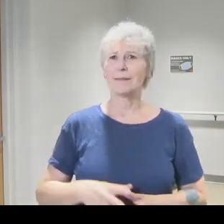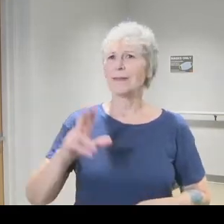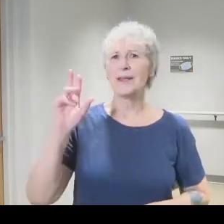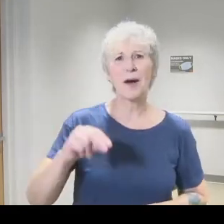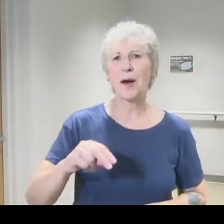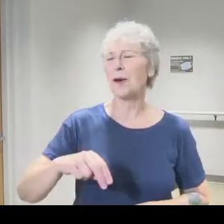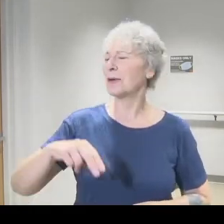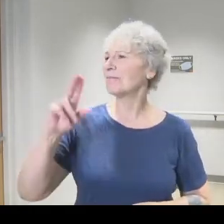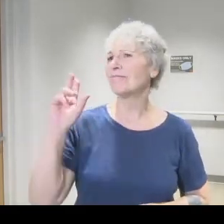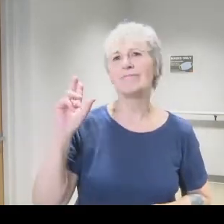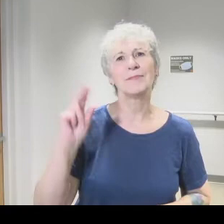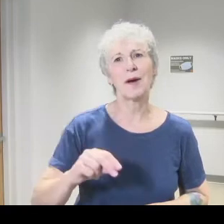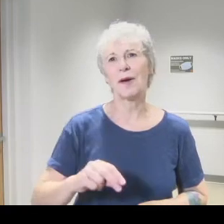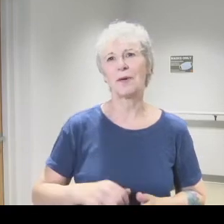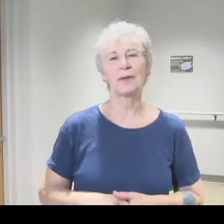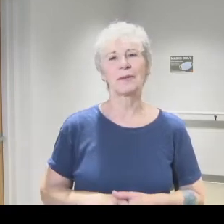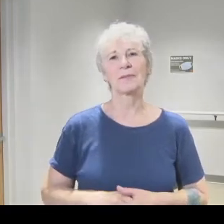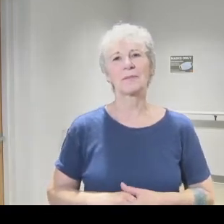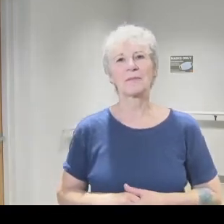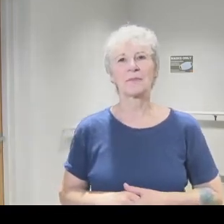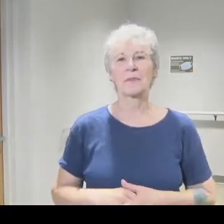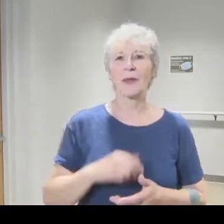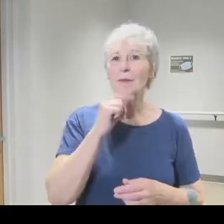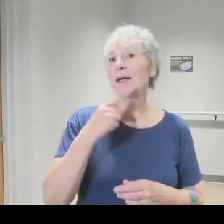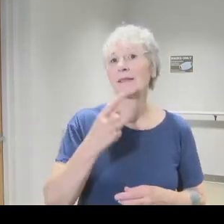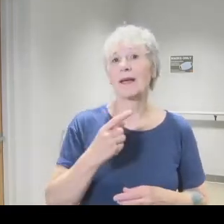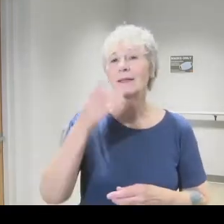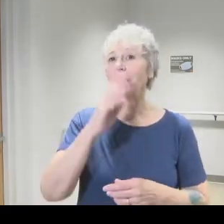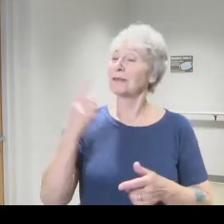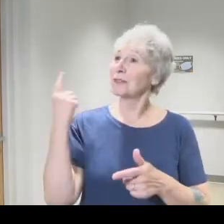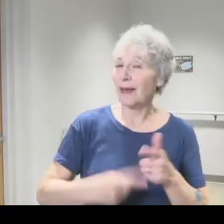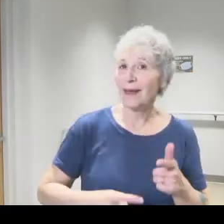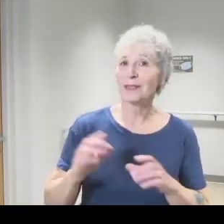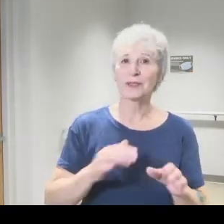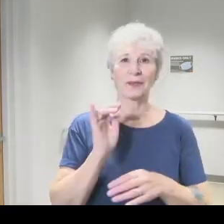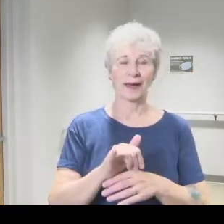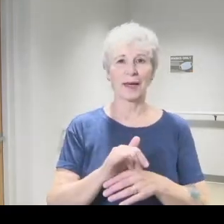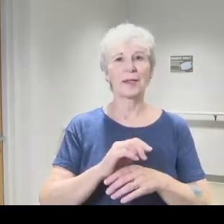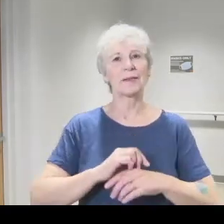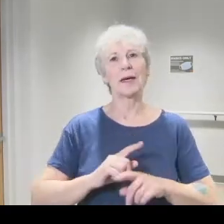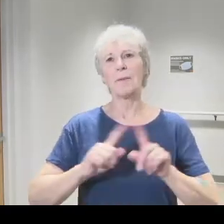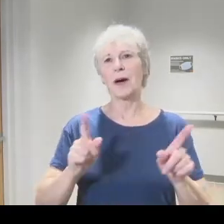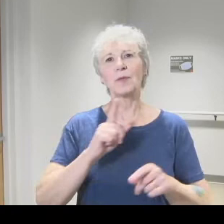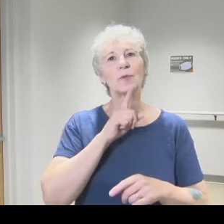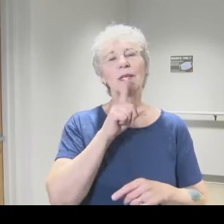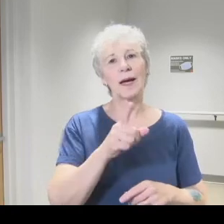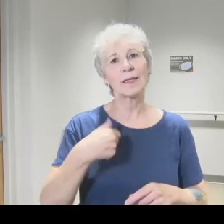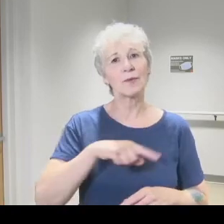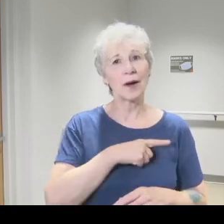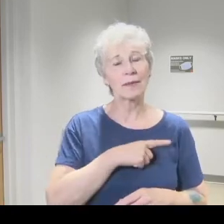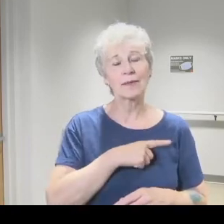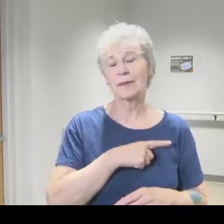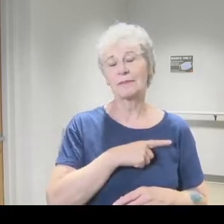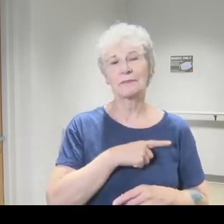No, that was not the case at all, and I'm not saying that God cannot work in amazing and mysterious ways, but the reality for us